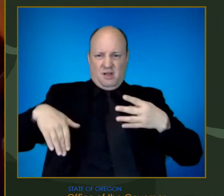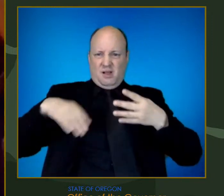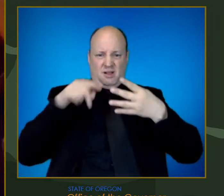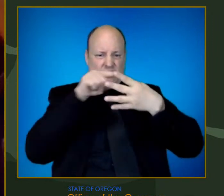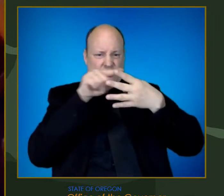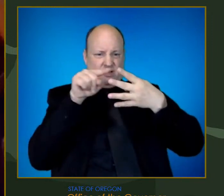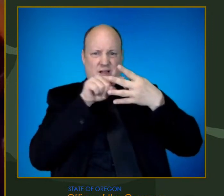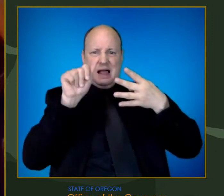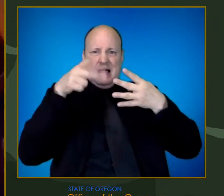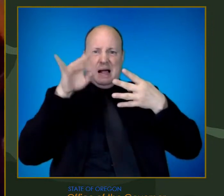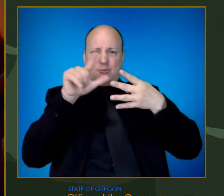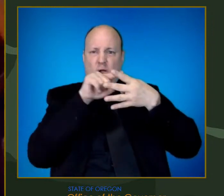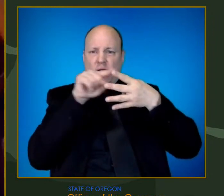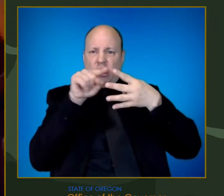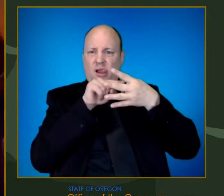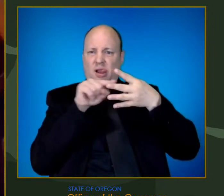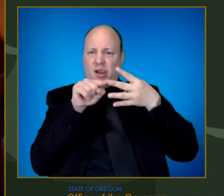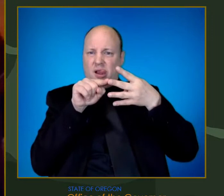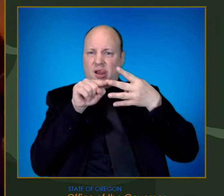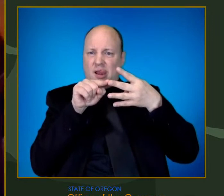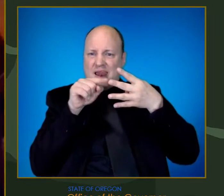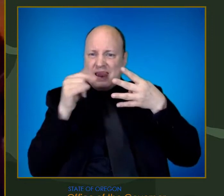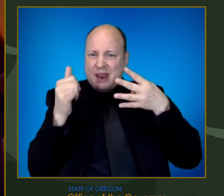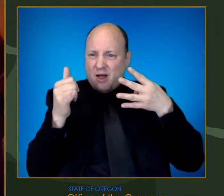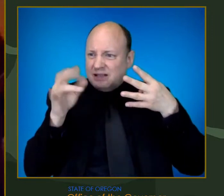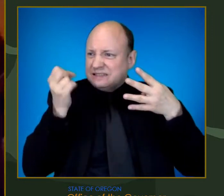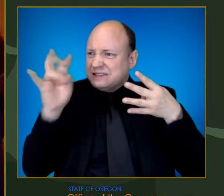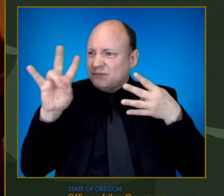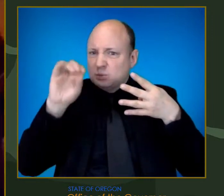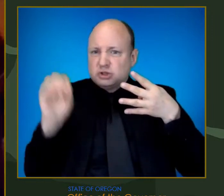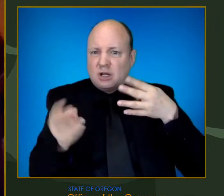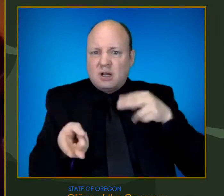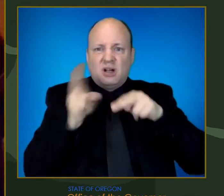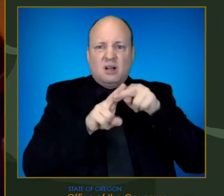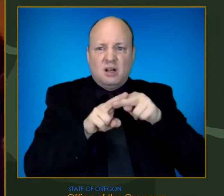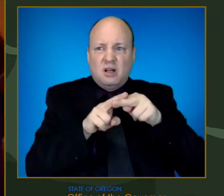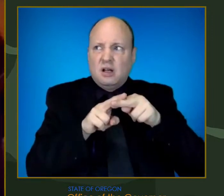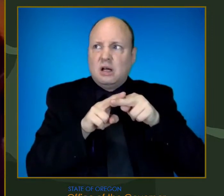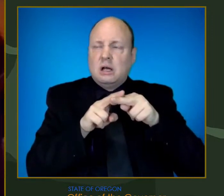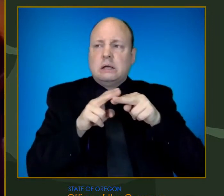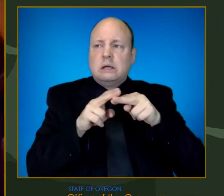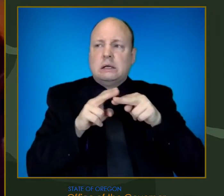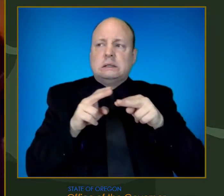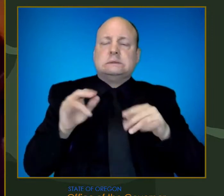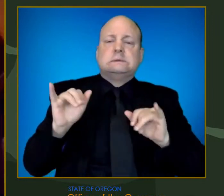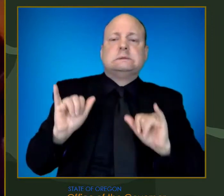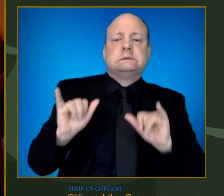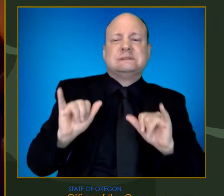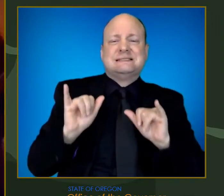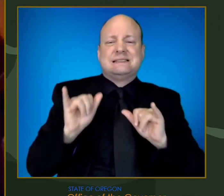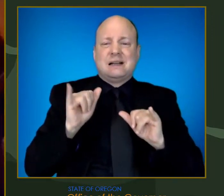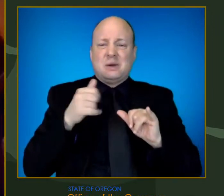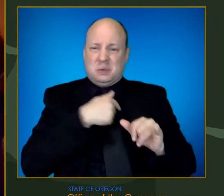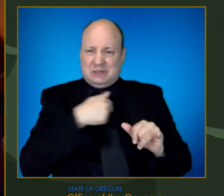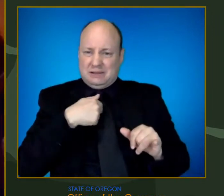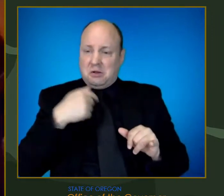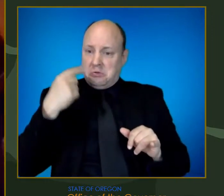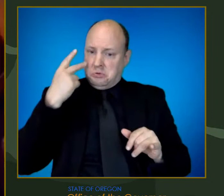17% increase in COVID-19 patients in March. This was after seeing declines throughout the months of January and